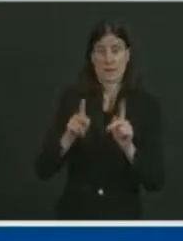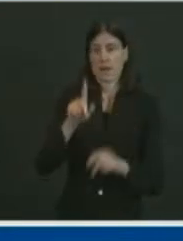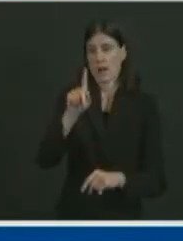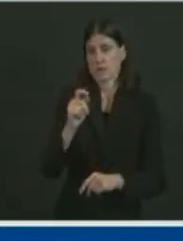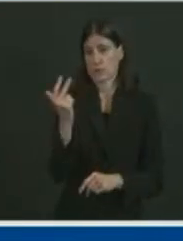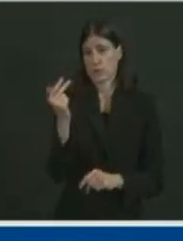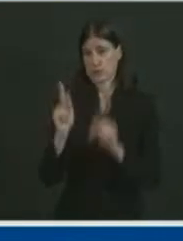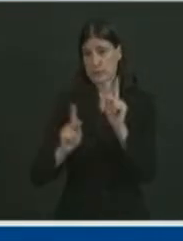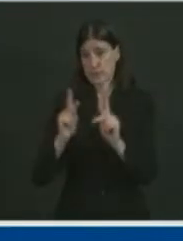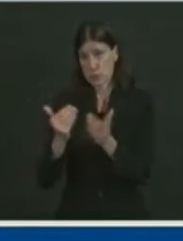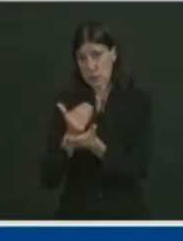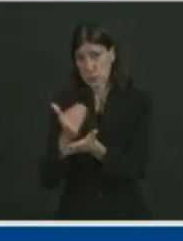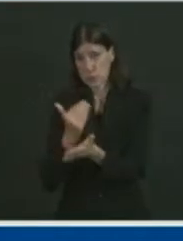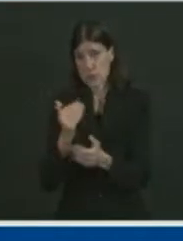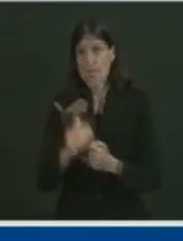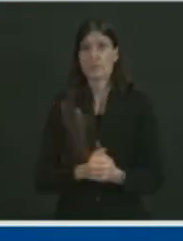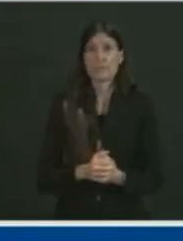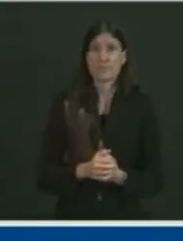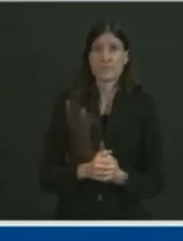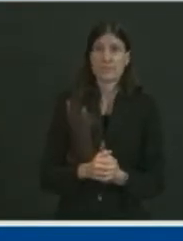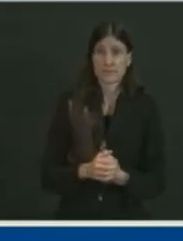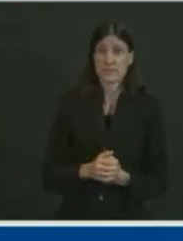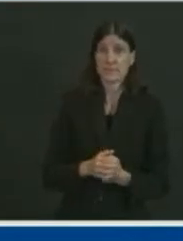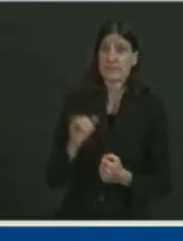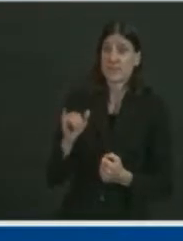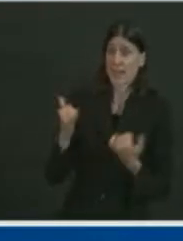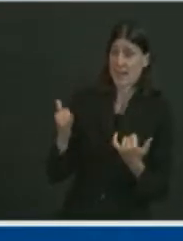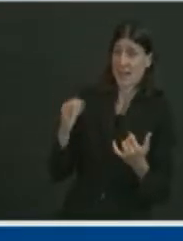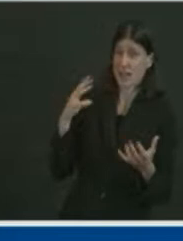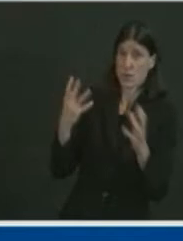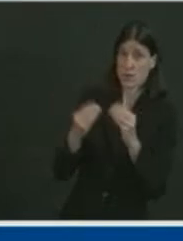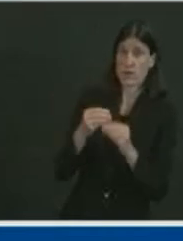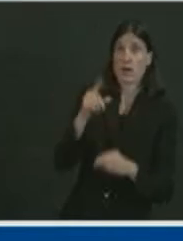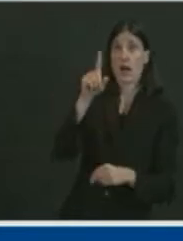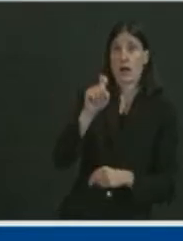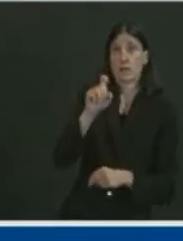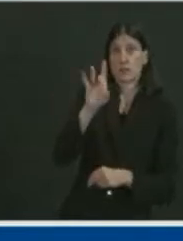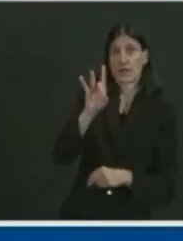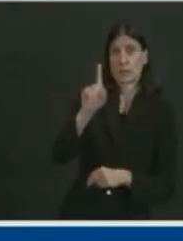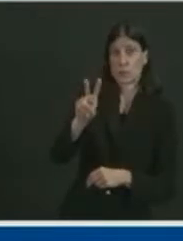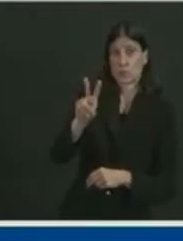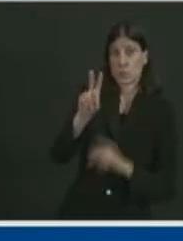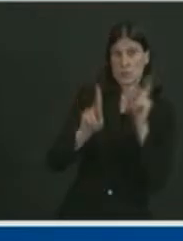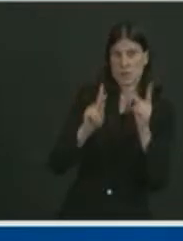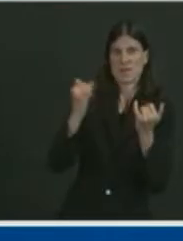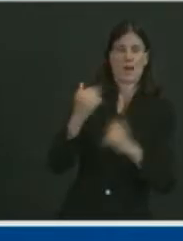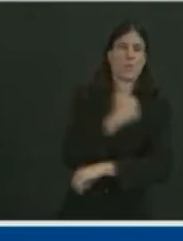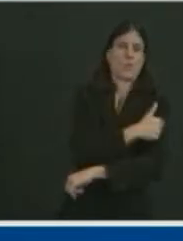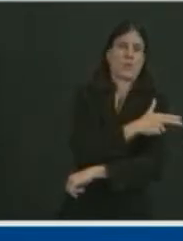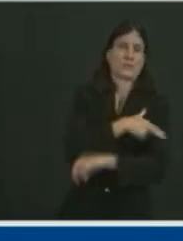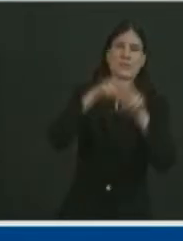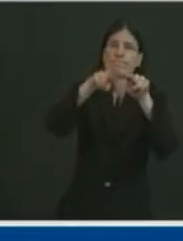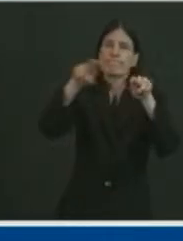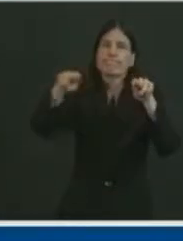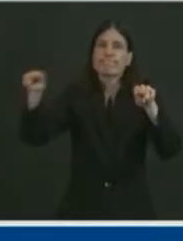are 182 people with COVID-19 currently hospitalized in Rhode Island, and we have 37